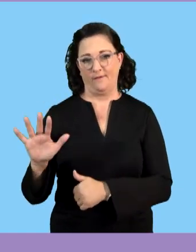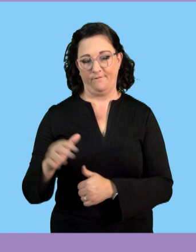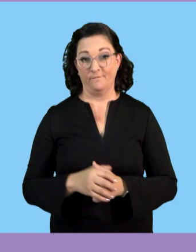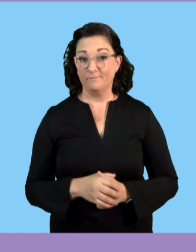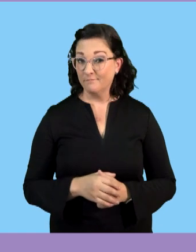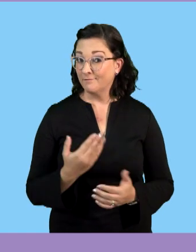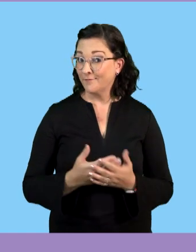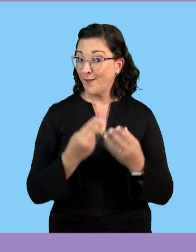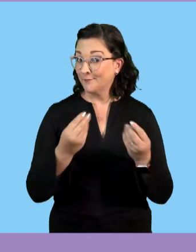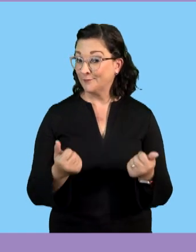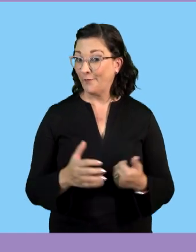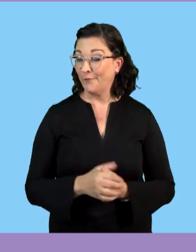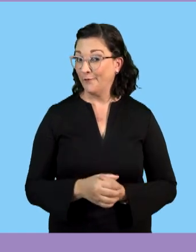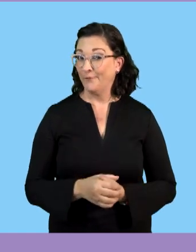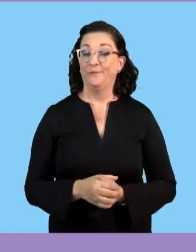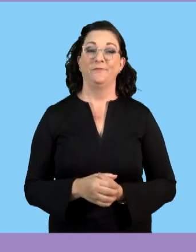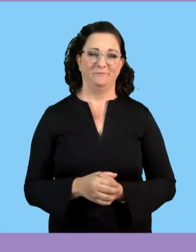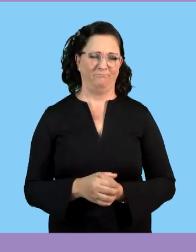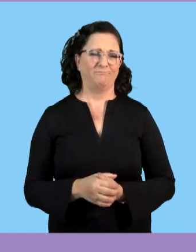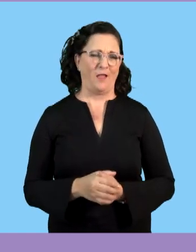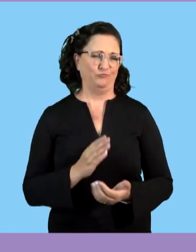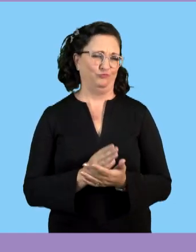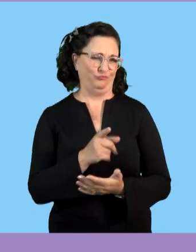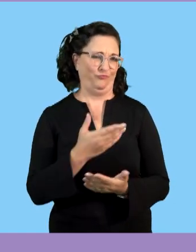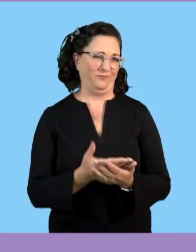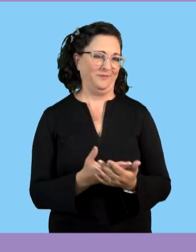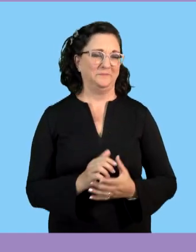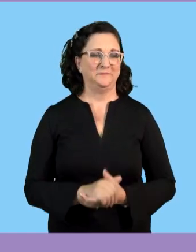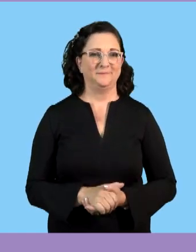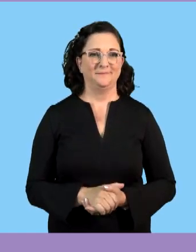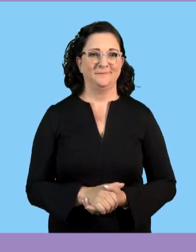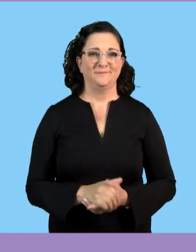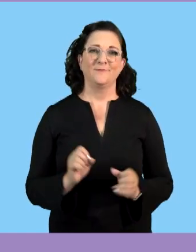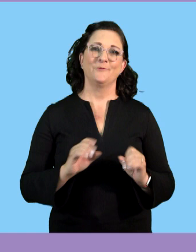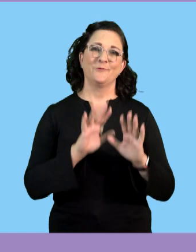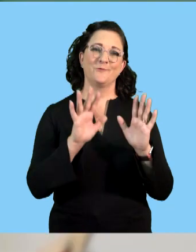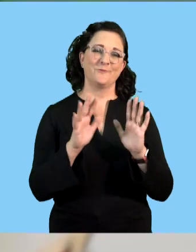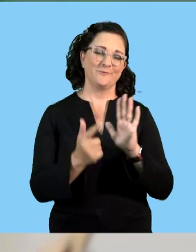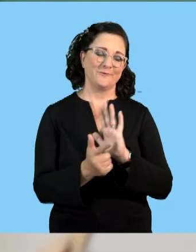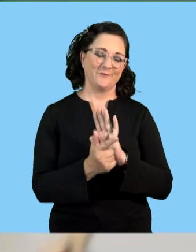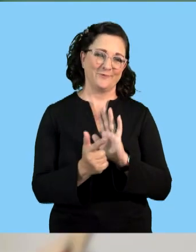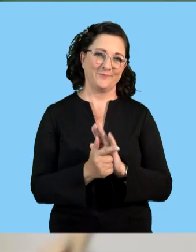and the answer is 5. Do you think you can solve for this equation? I think you can.